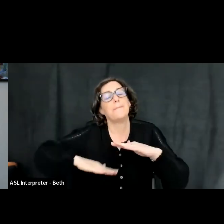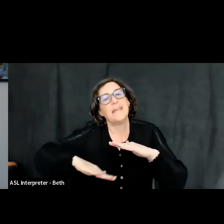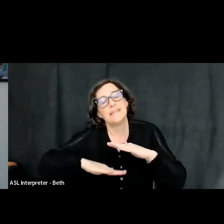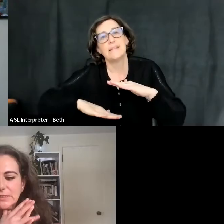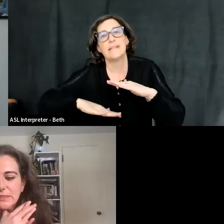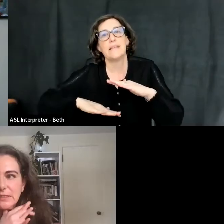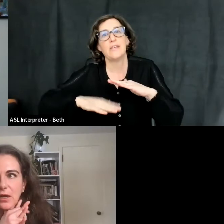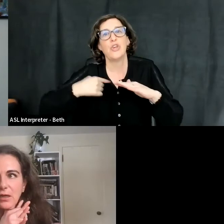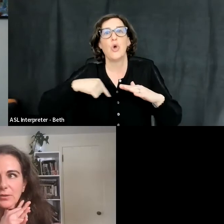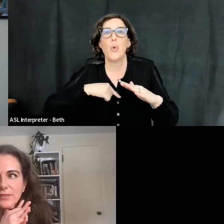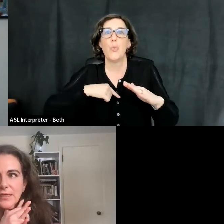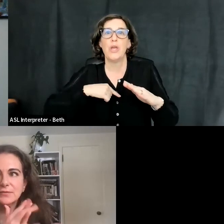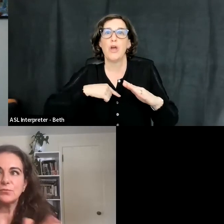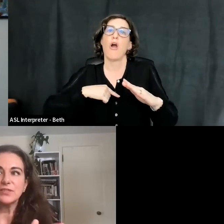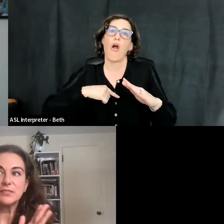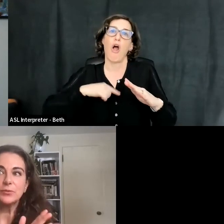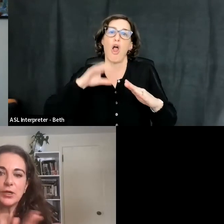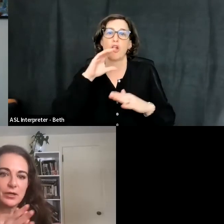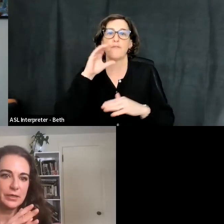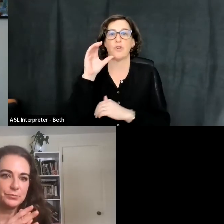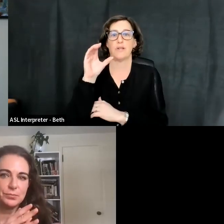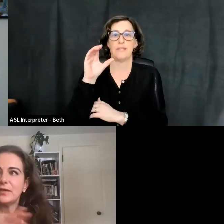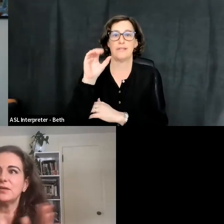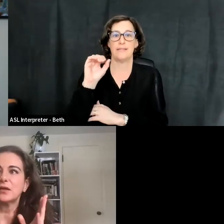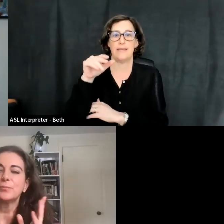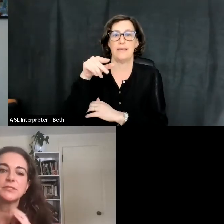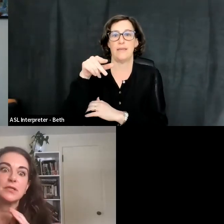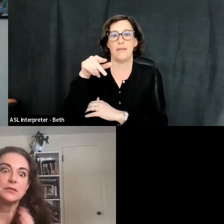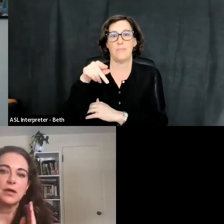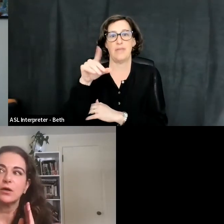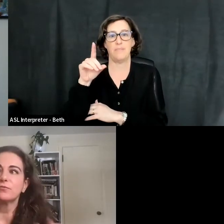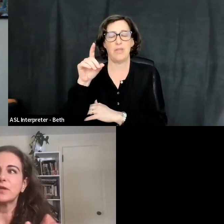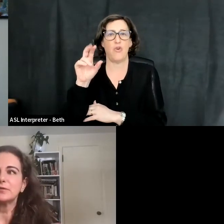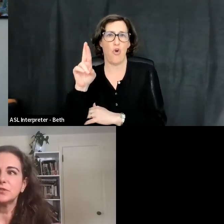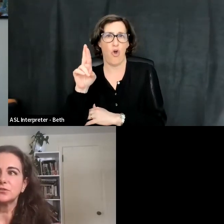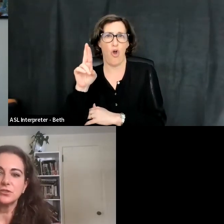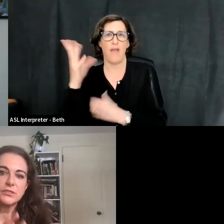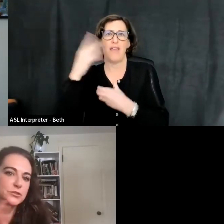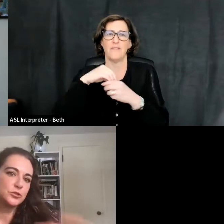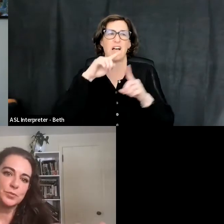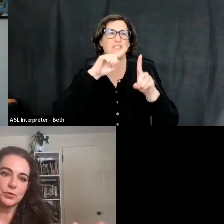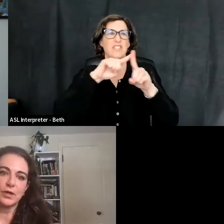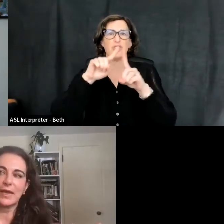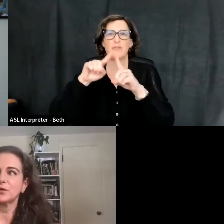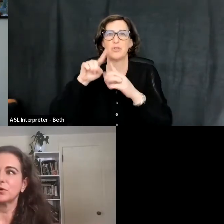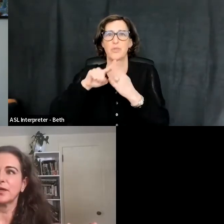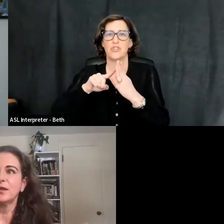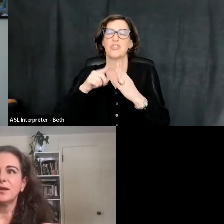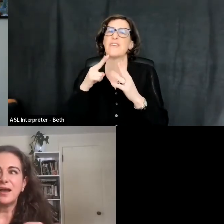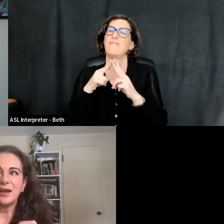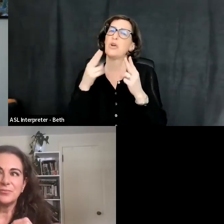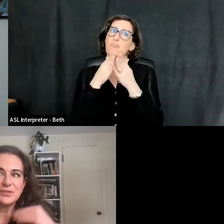So we're pursuing CDR because while CBPR, it encompasses a lot of great research, it's a super broad